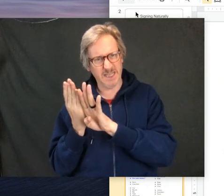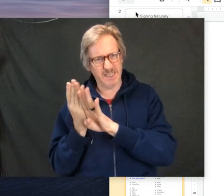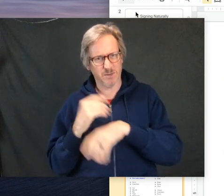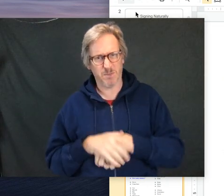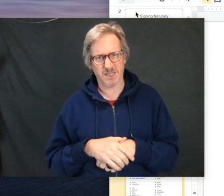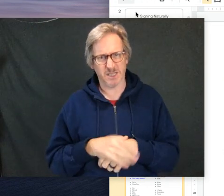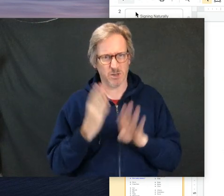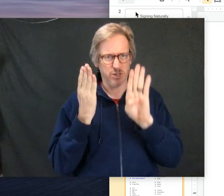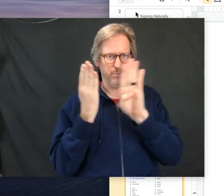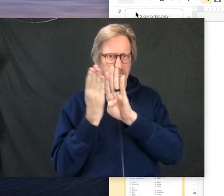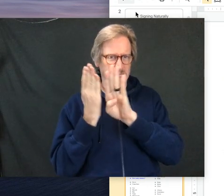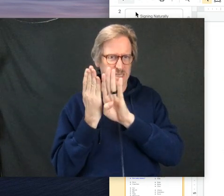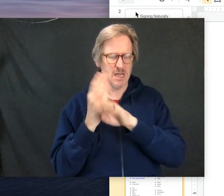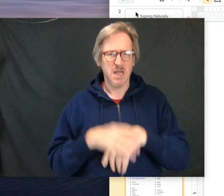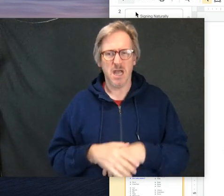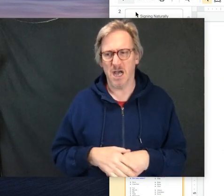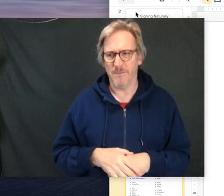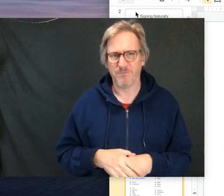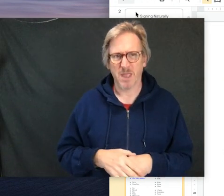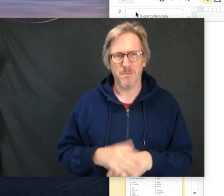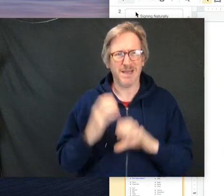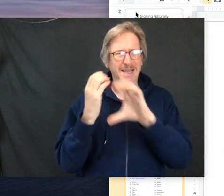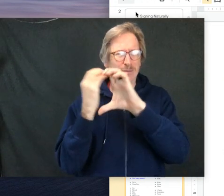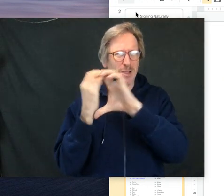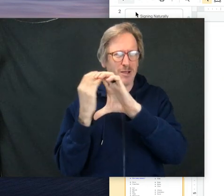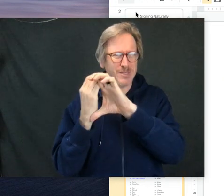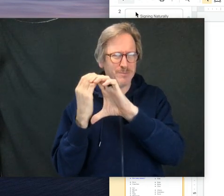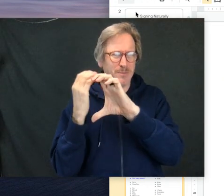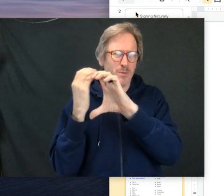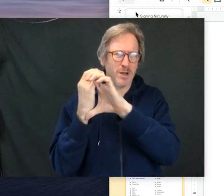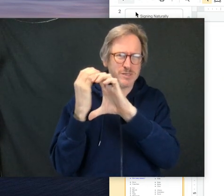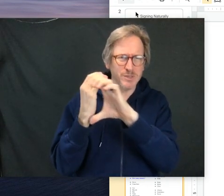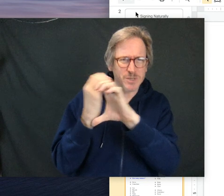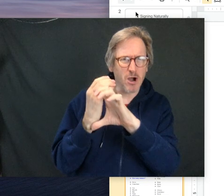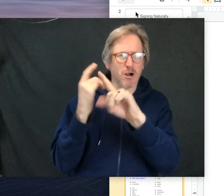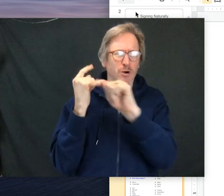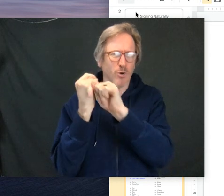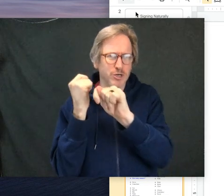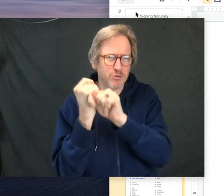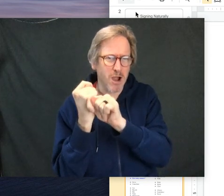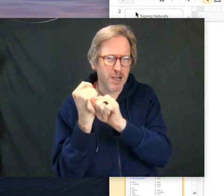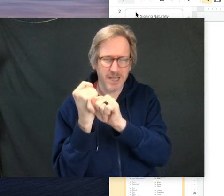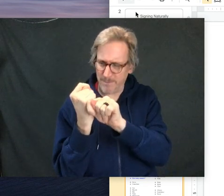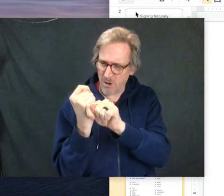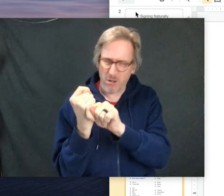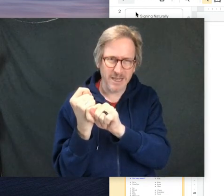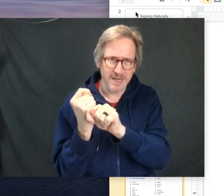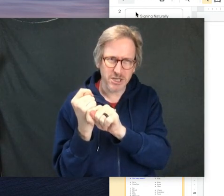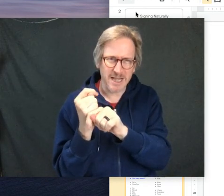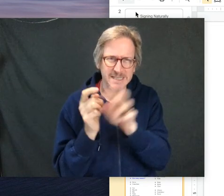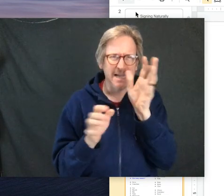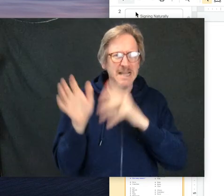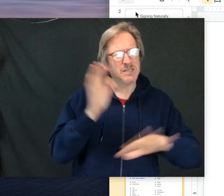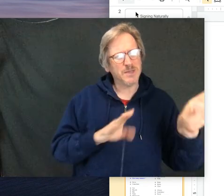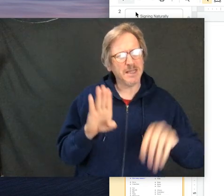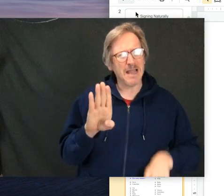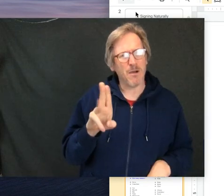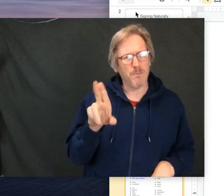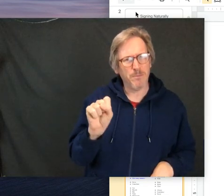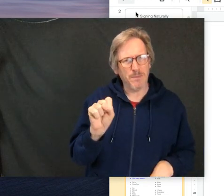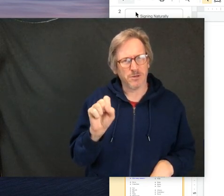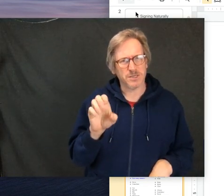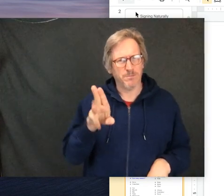in DC it was bus as well, two B's. But people would also use car or truck, all initialized. So I